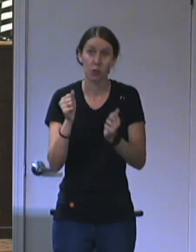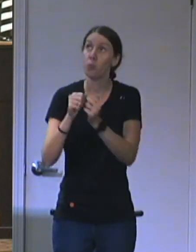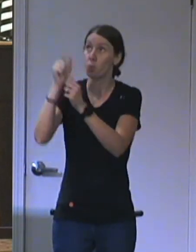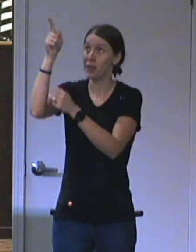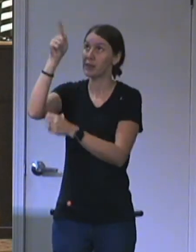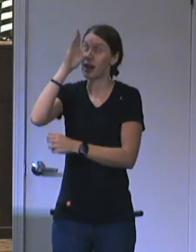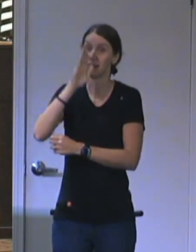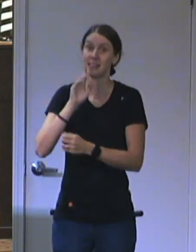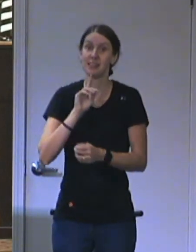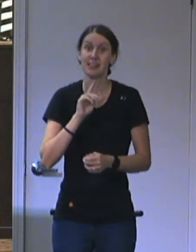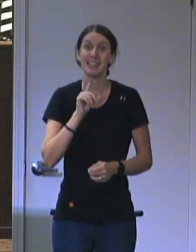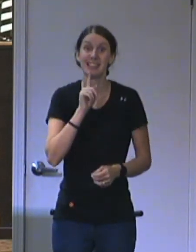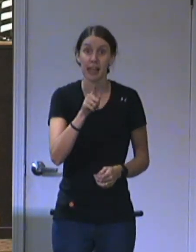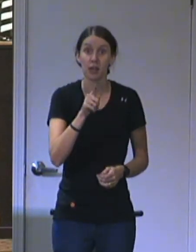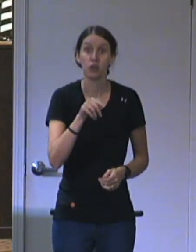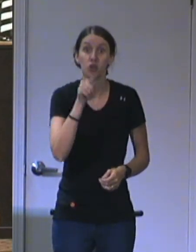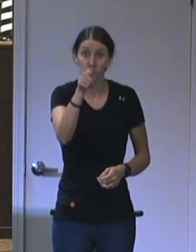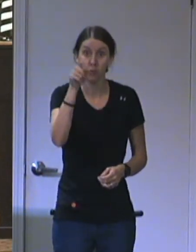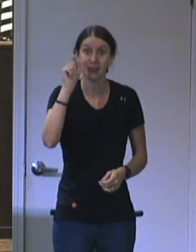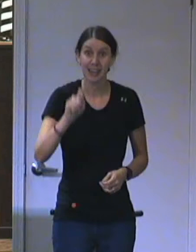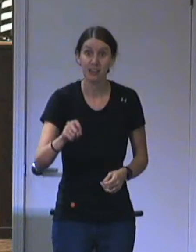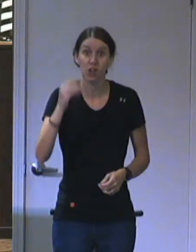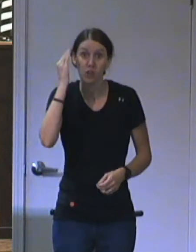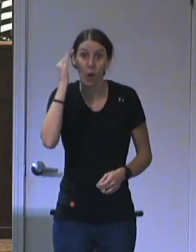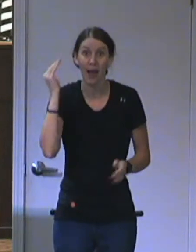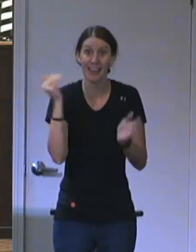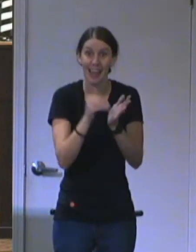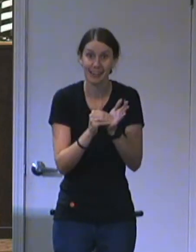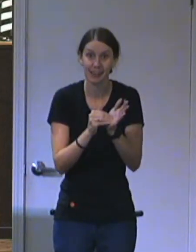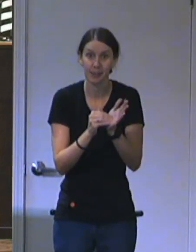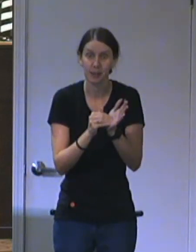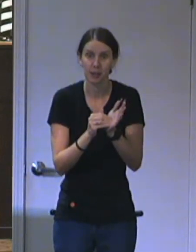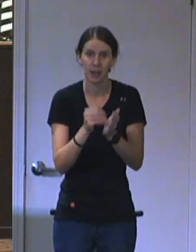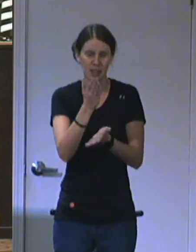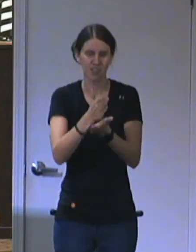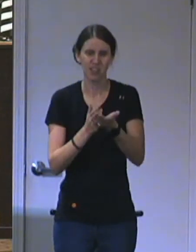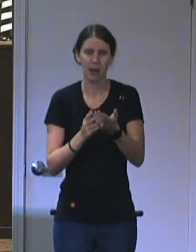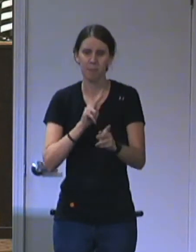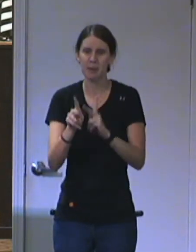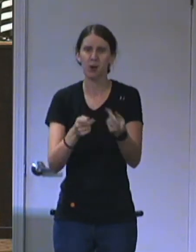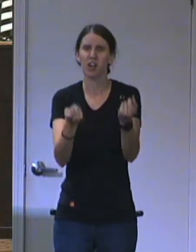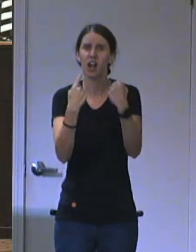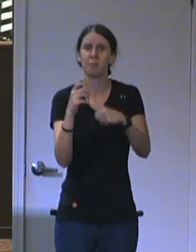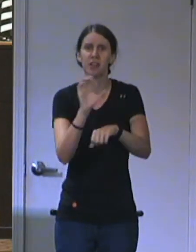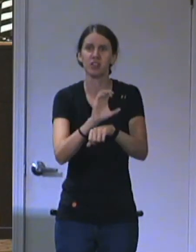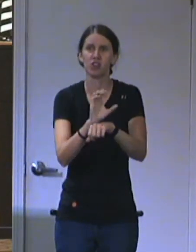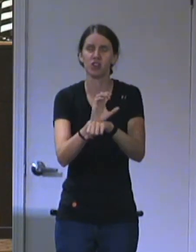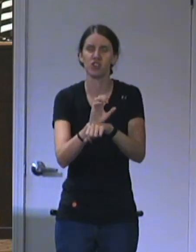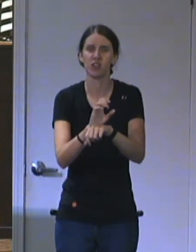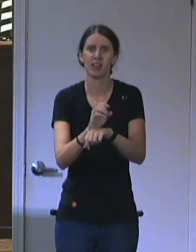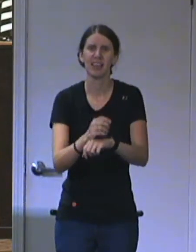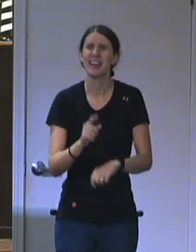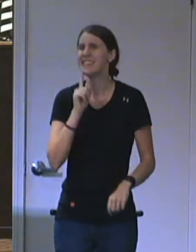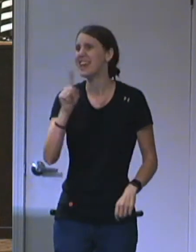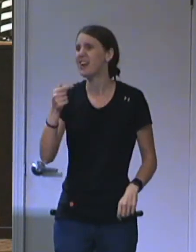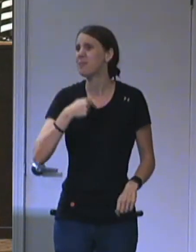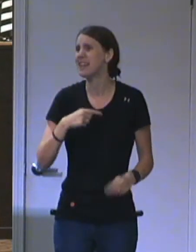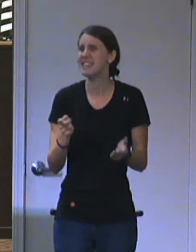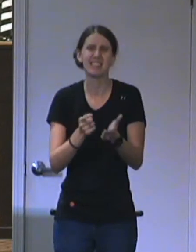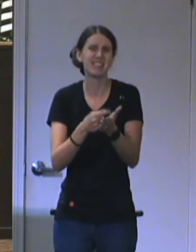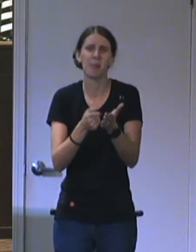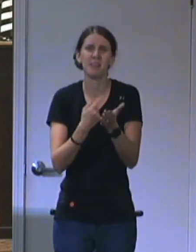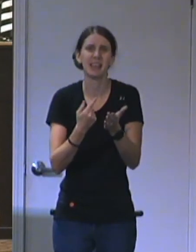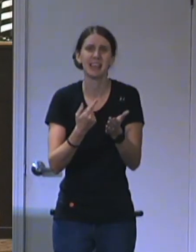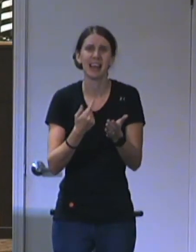says, you need to hear it again. There are people who come to church and say, why don't I hear something I've never heard before